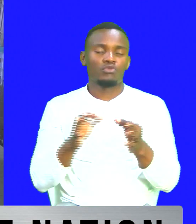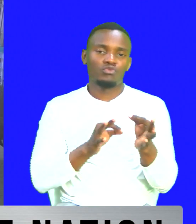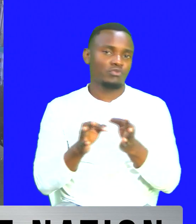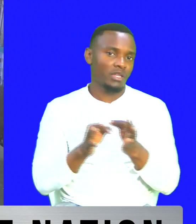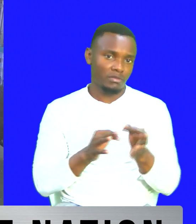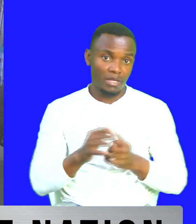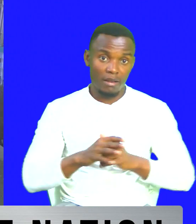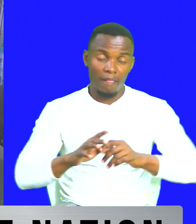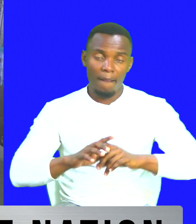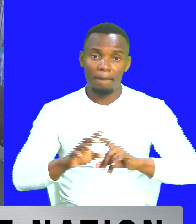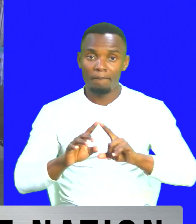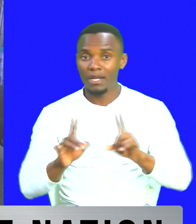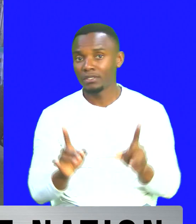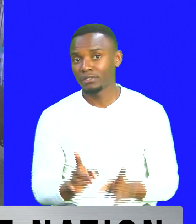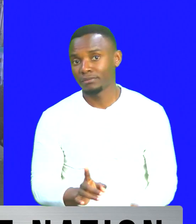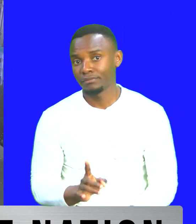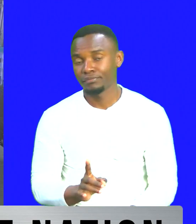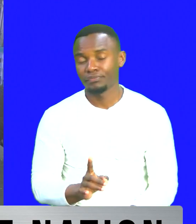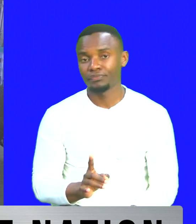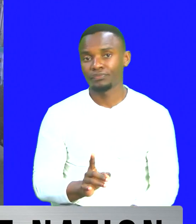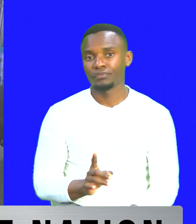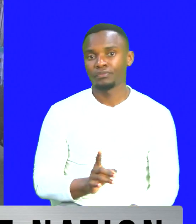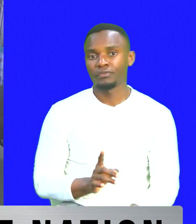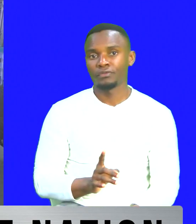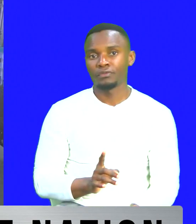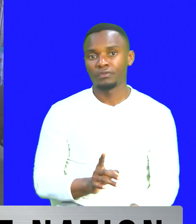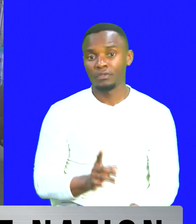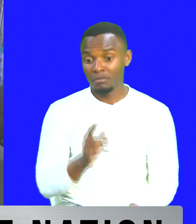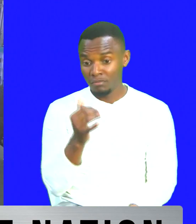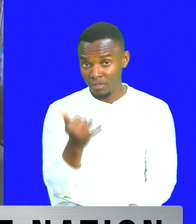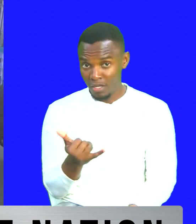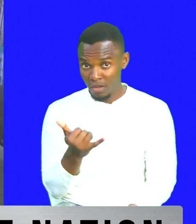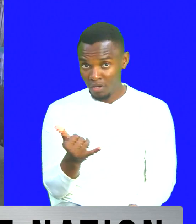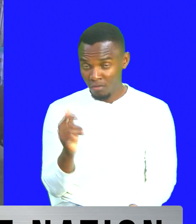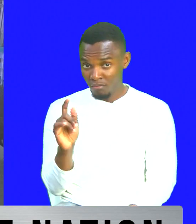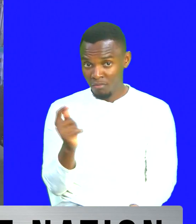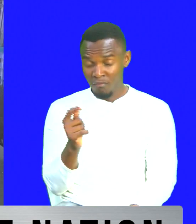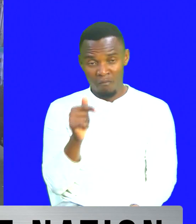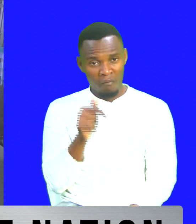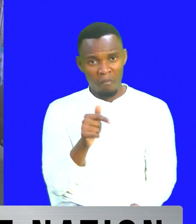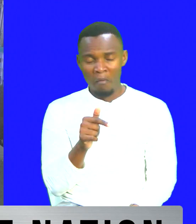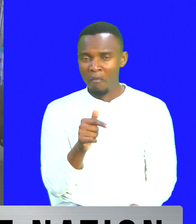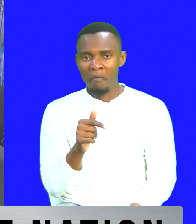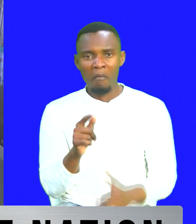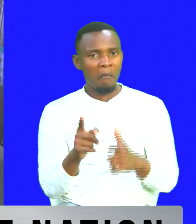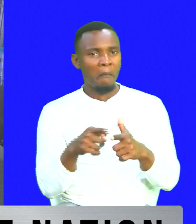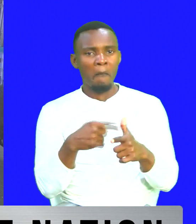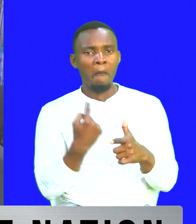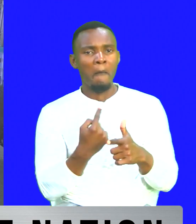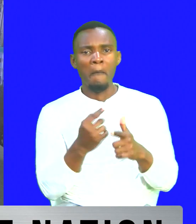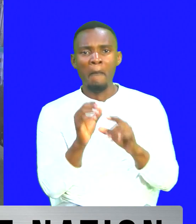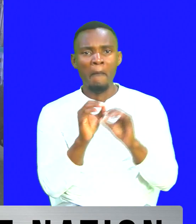But I want to say at this moment in Kenya, it is a misplaced priority. But